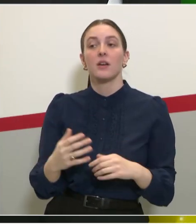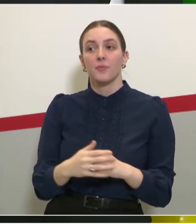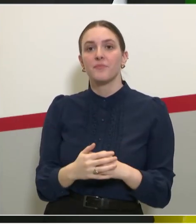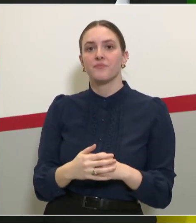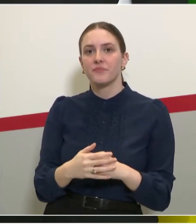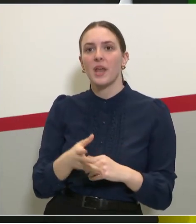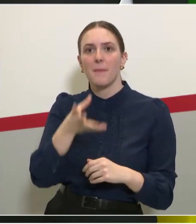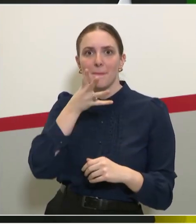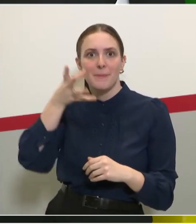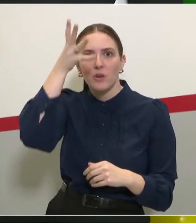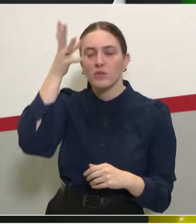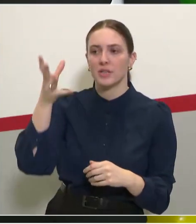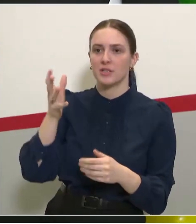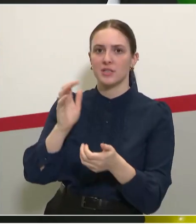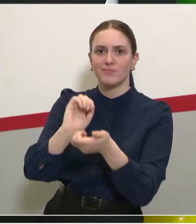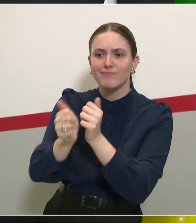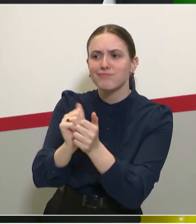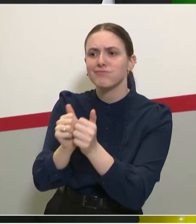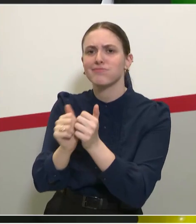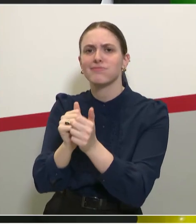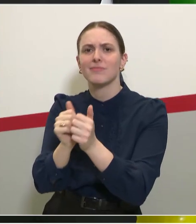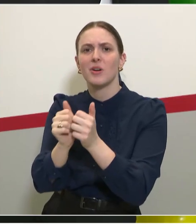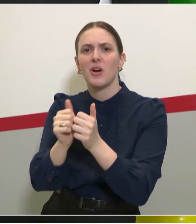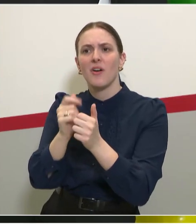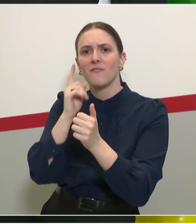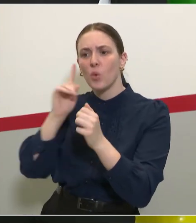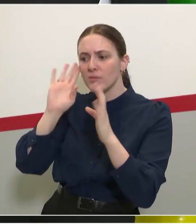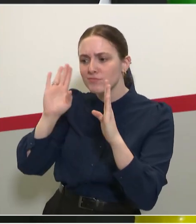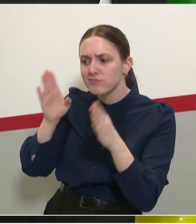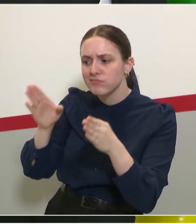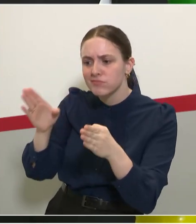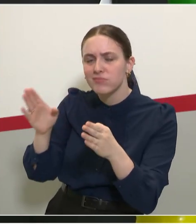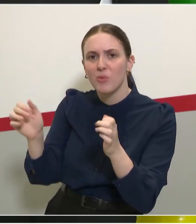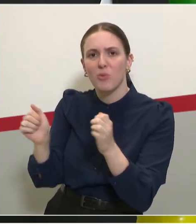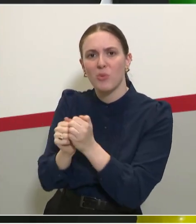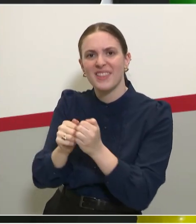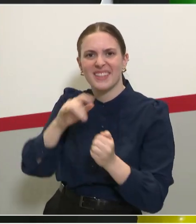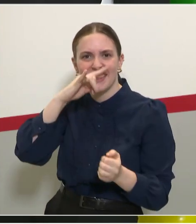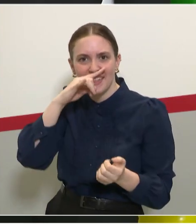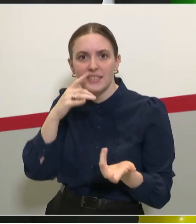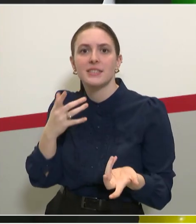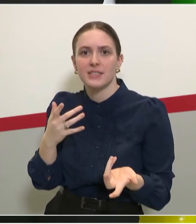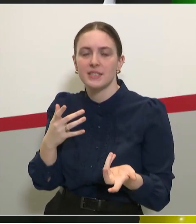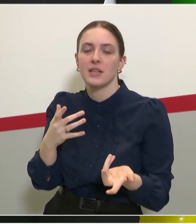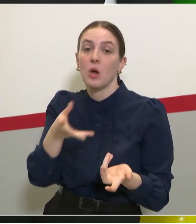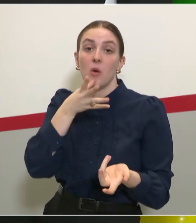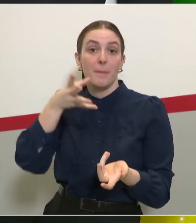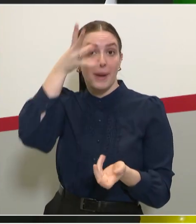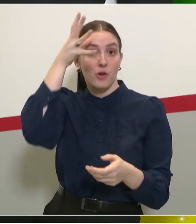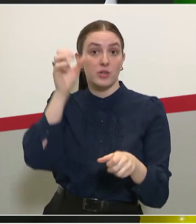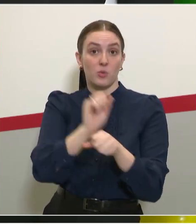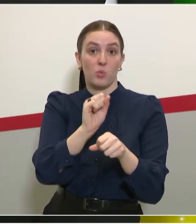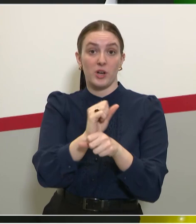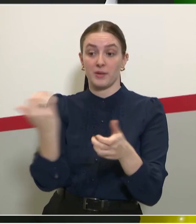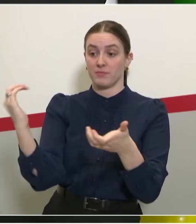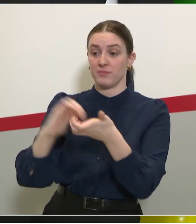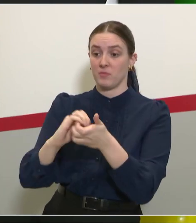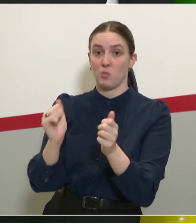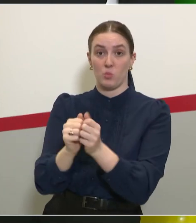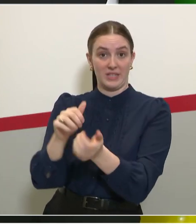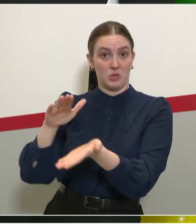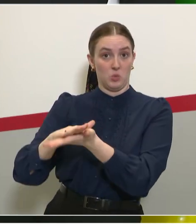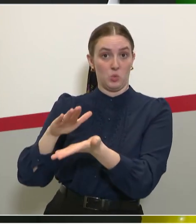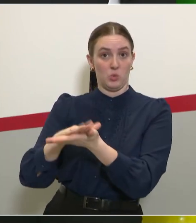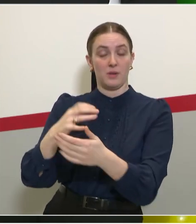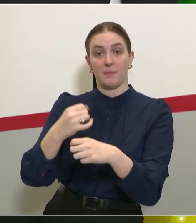have just a lot of competition for their attention. So parents working with schools to